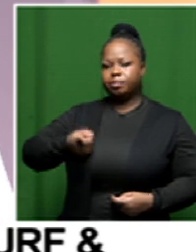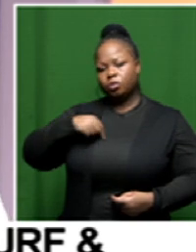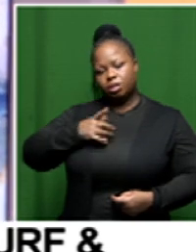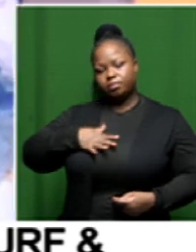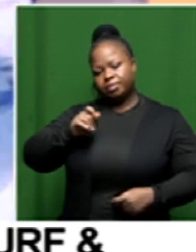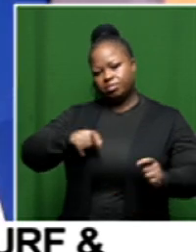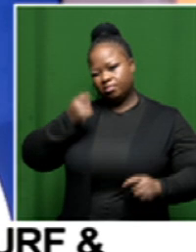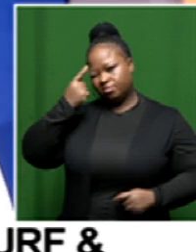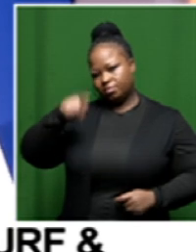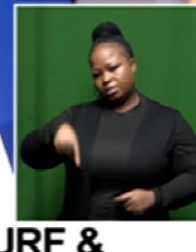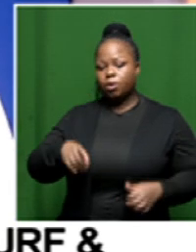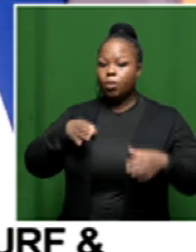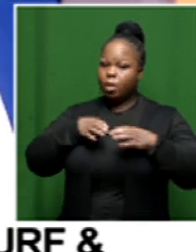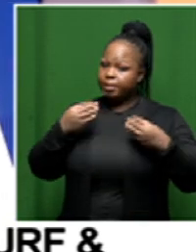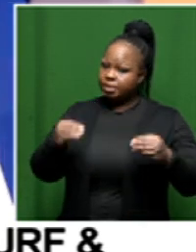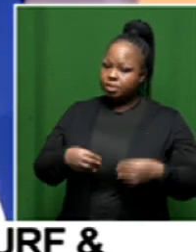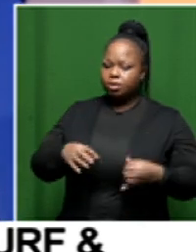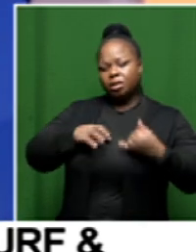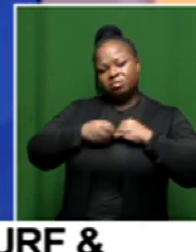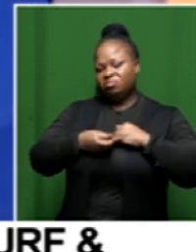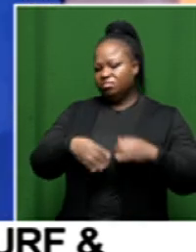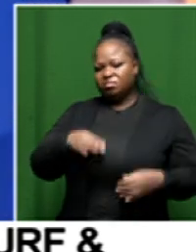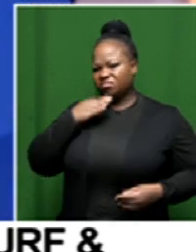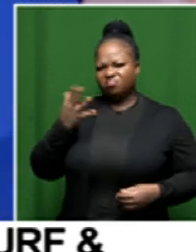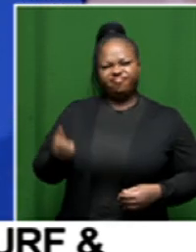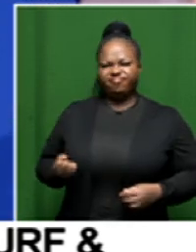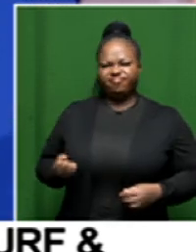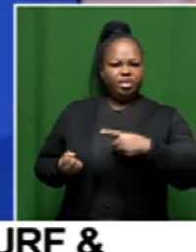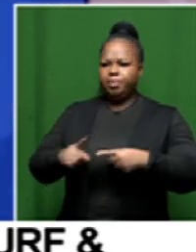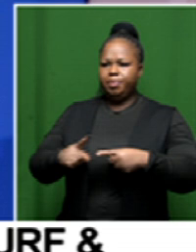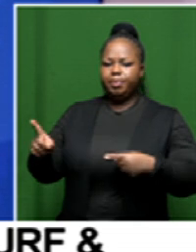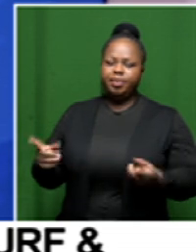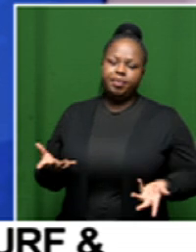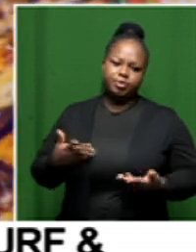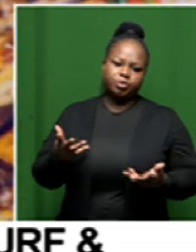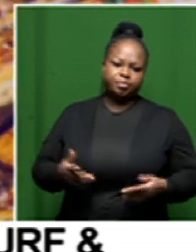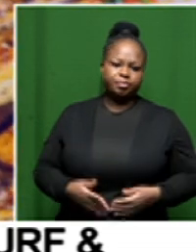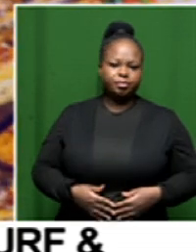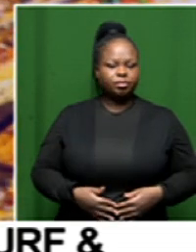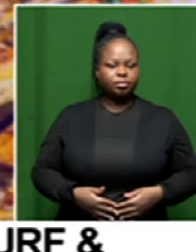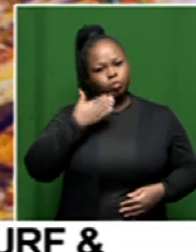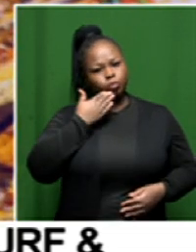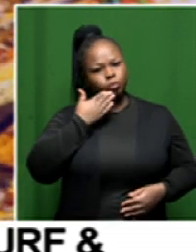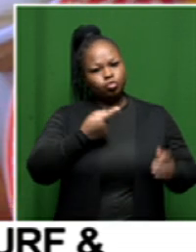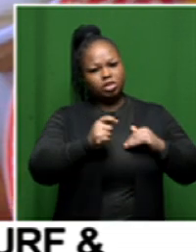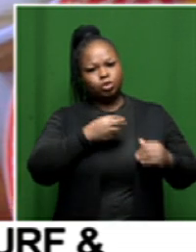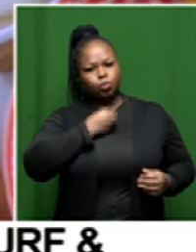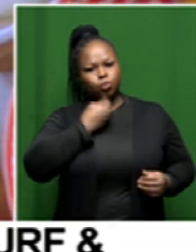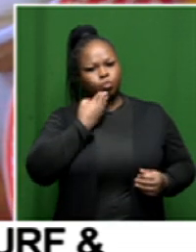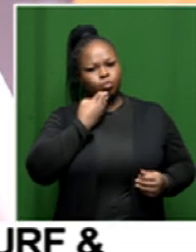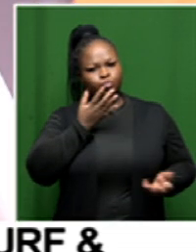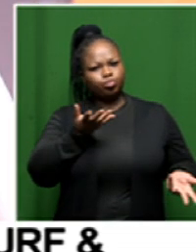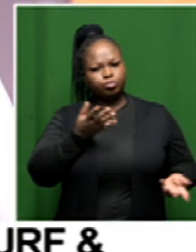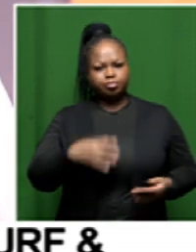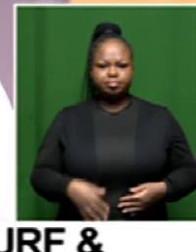else to understand that. Small business trying out, we're not really ripping them off. Okay. It is what we get, you know. But then who is your market in the townships? In the township, in